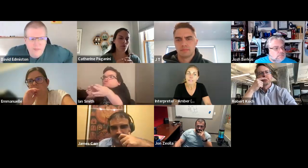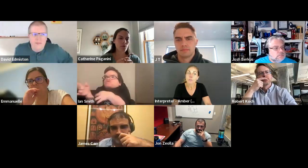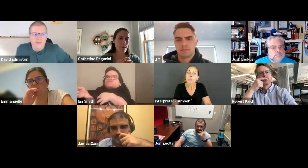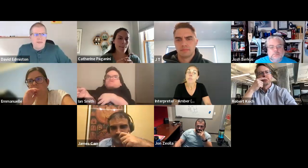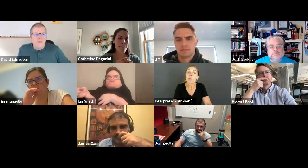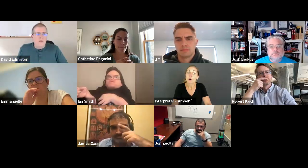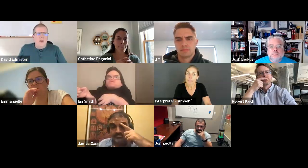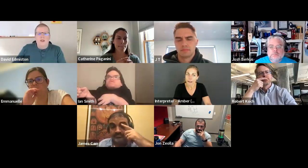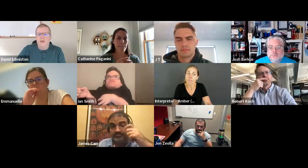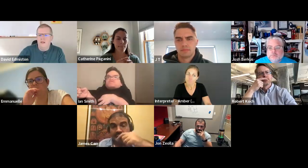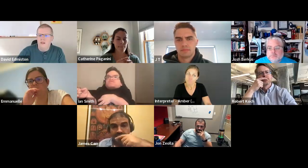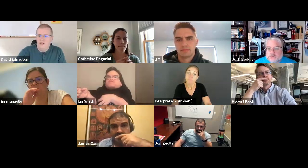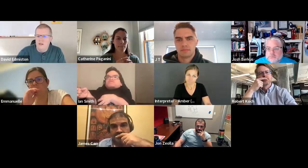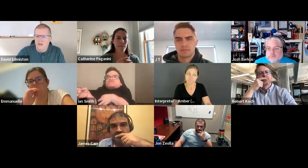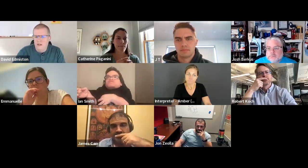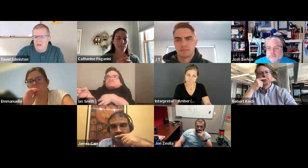can spread the word there.